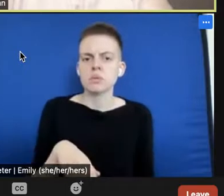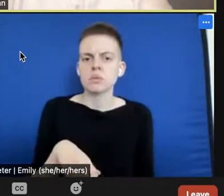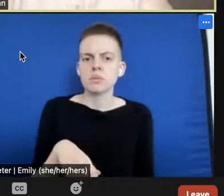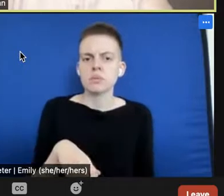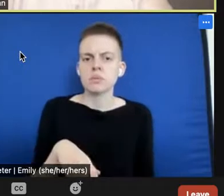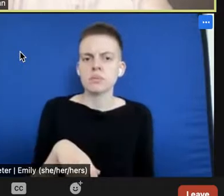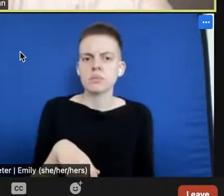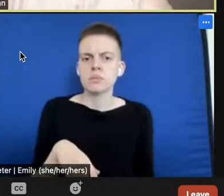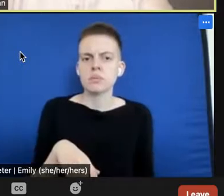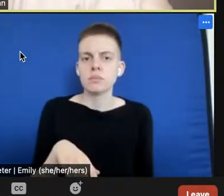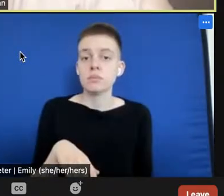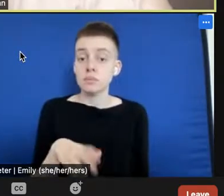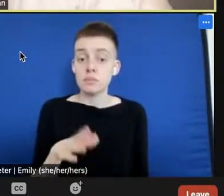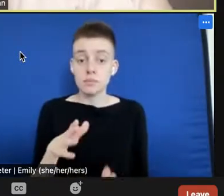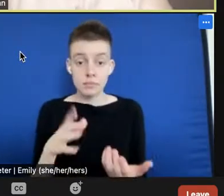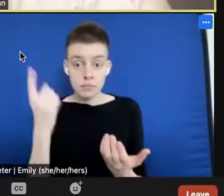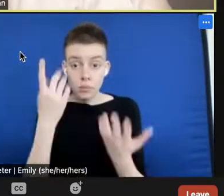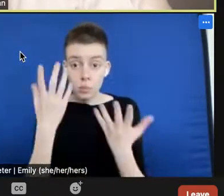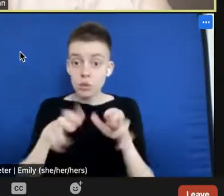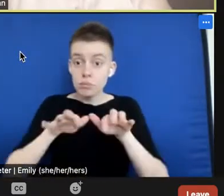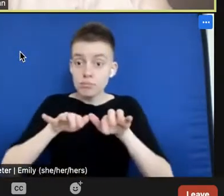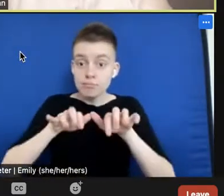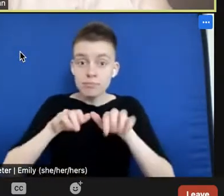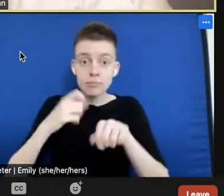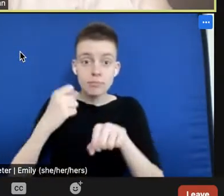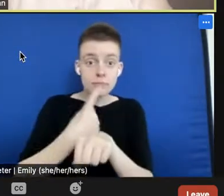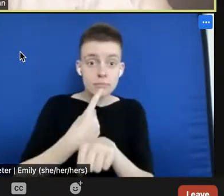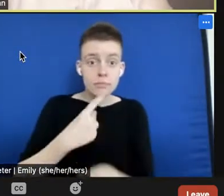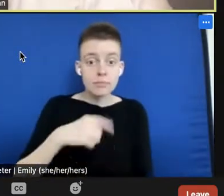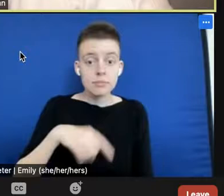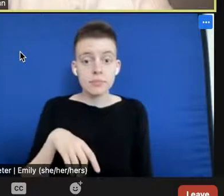to enter an opinion?